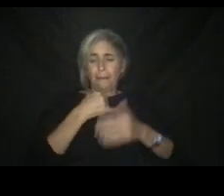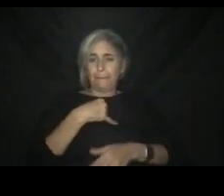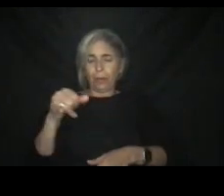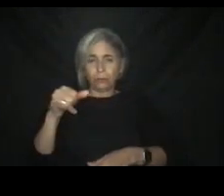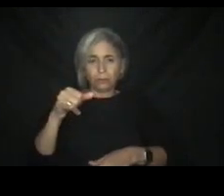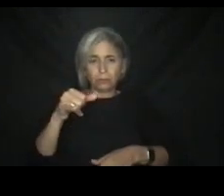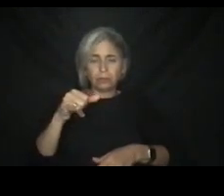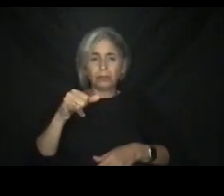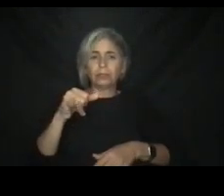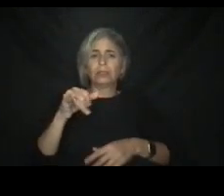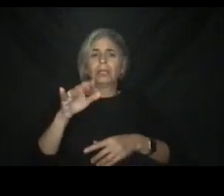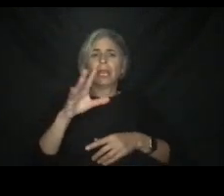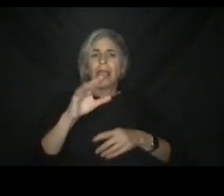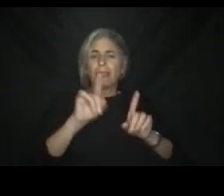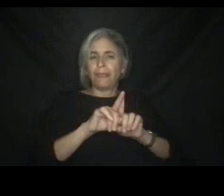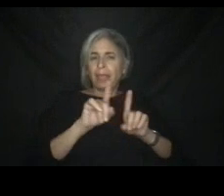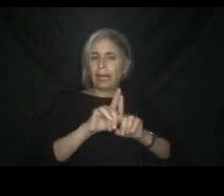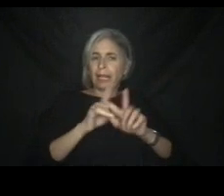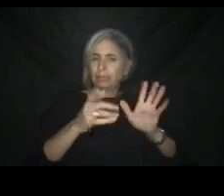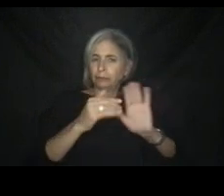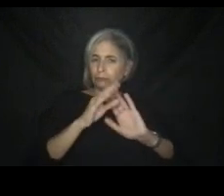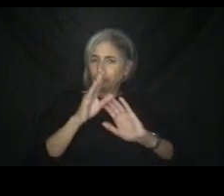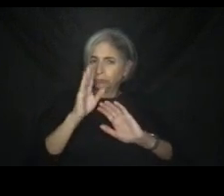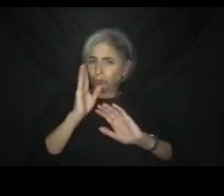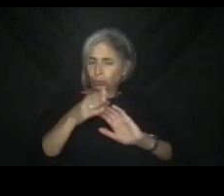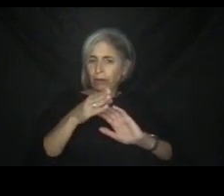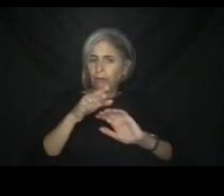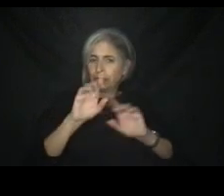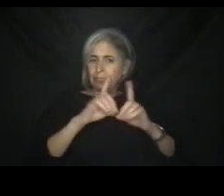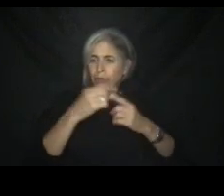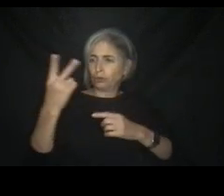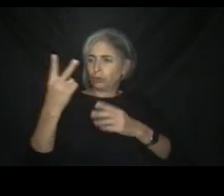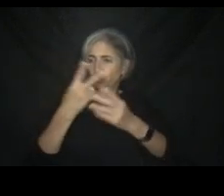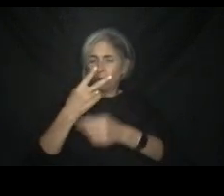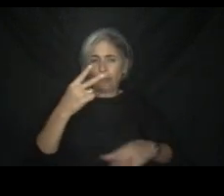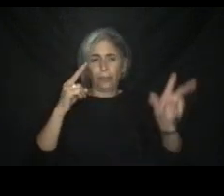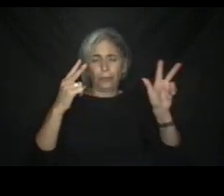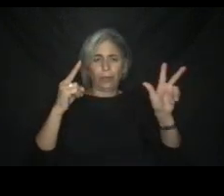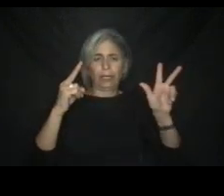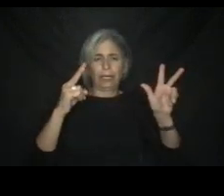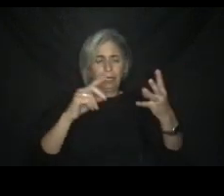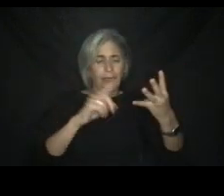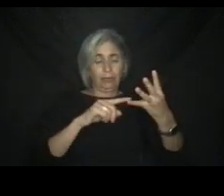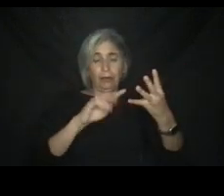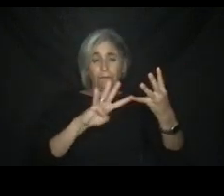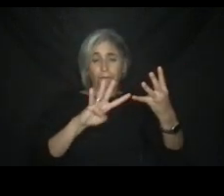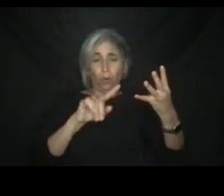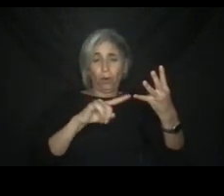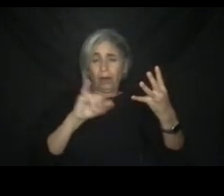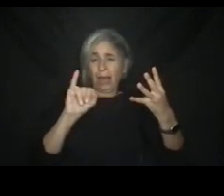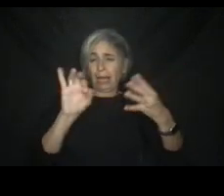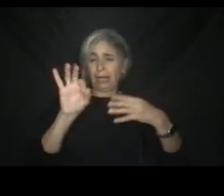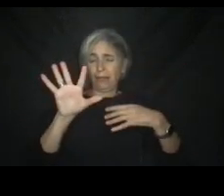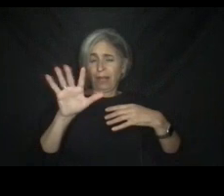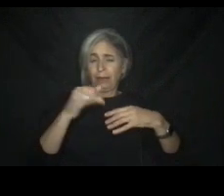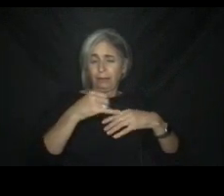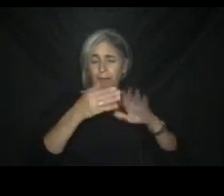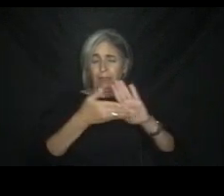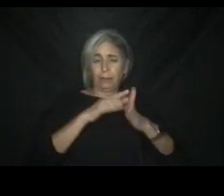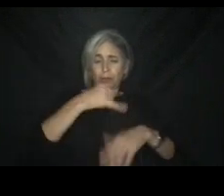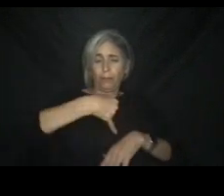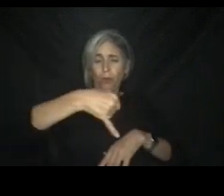spatial compactness. That is, it has a straight border between Districts 2 and 3. And Alternative 4, I-95 becomes the border between Districts